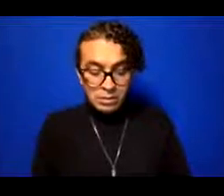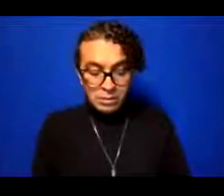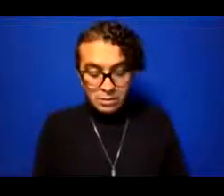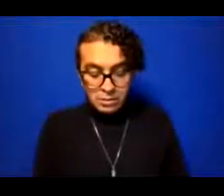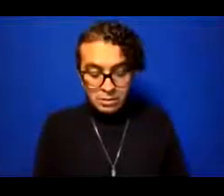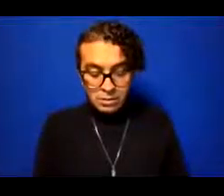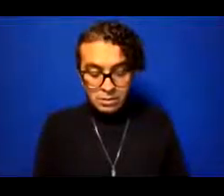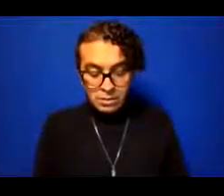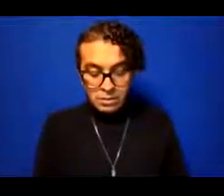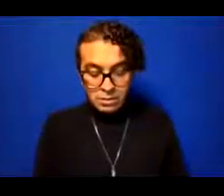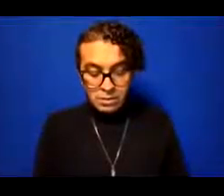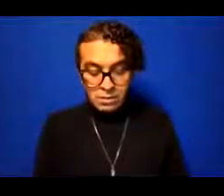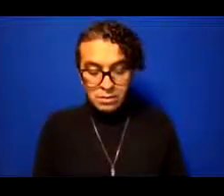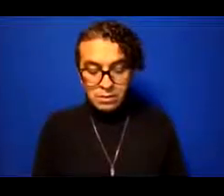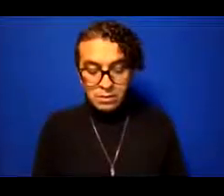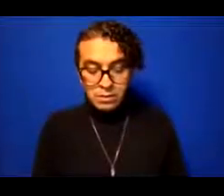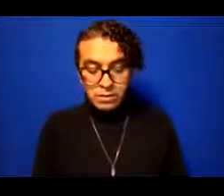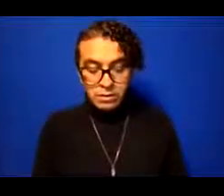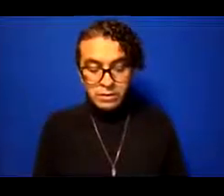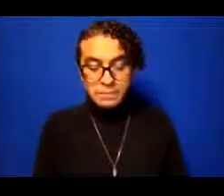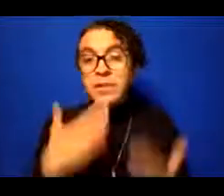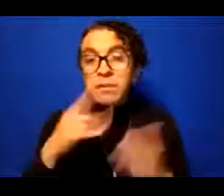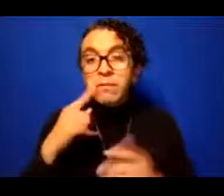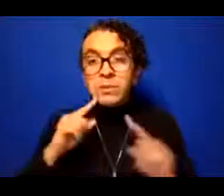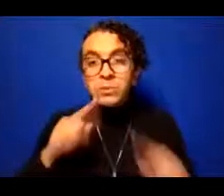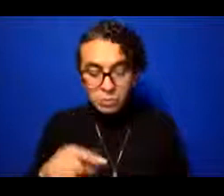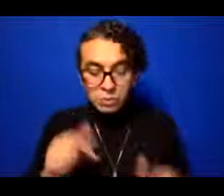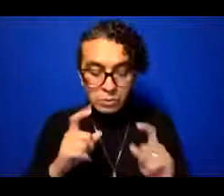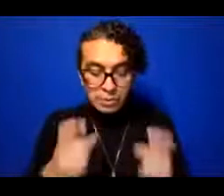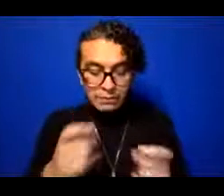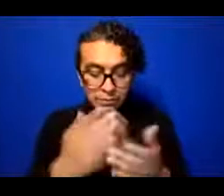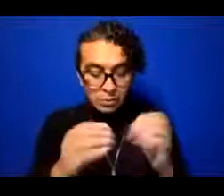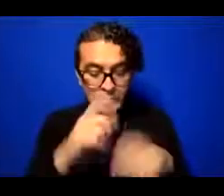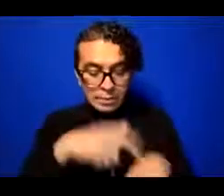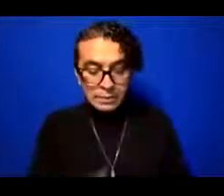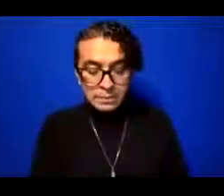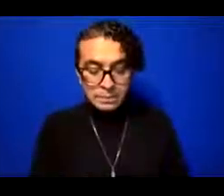Okay, mahalo to those who are answering. We'll just give another 2 seconds.